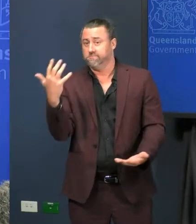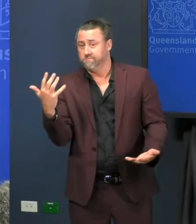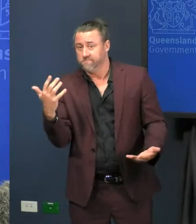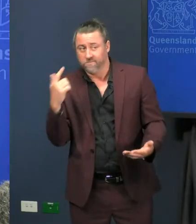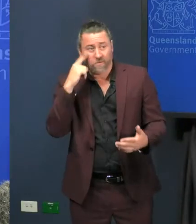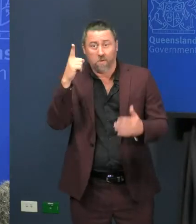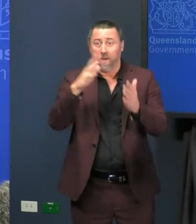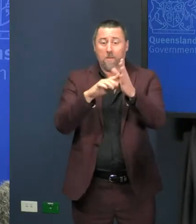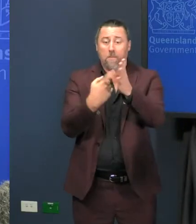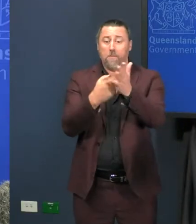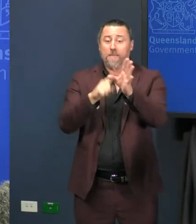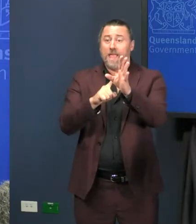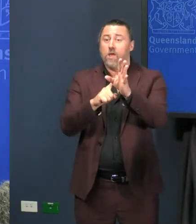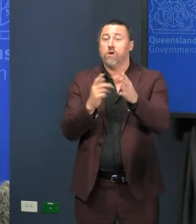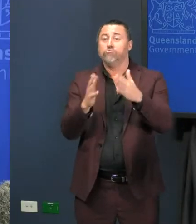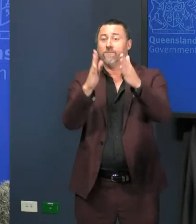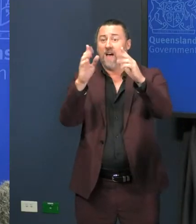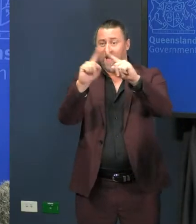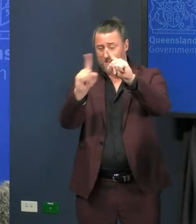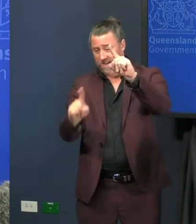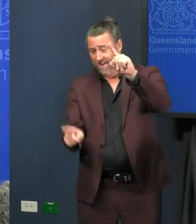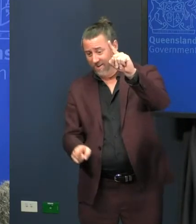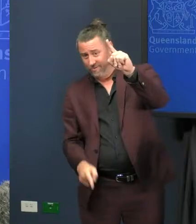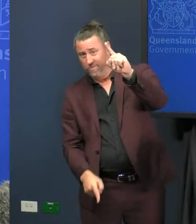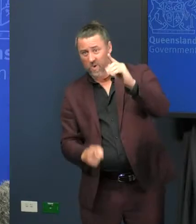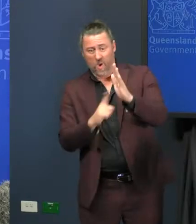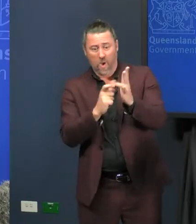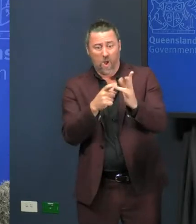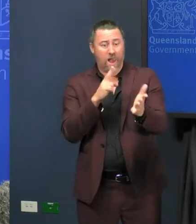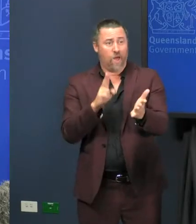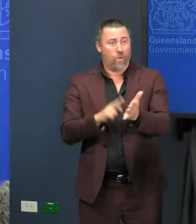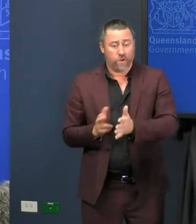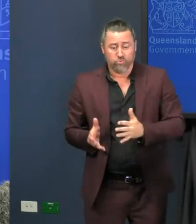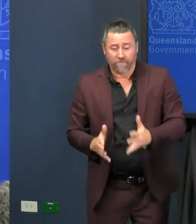a fairly widespread area to the south of the tropical cyclone as it